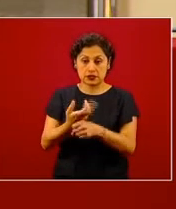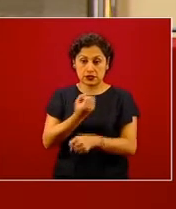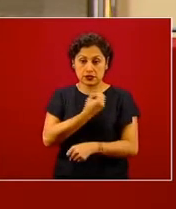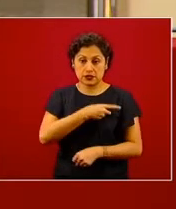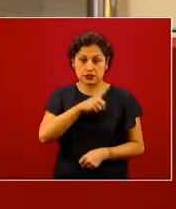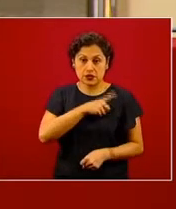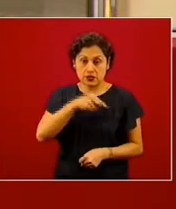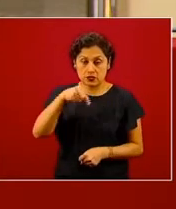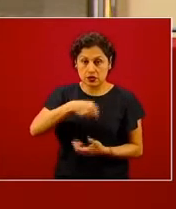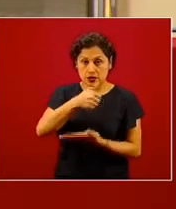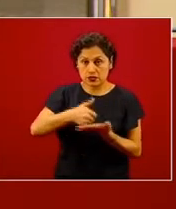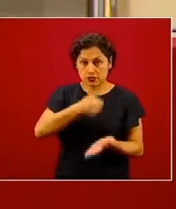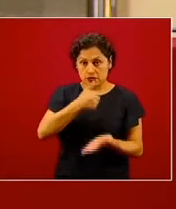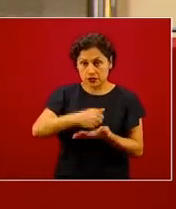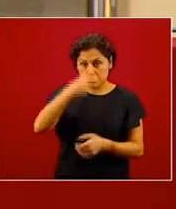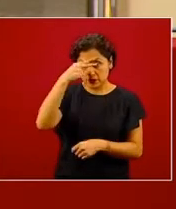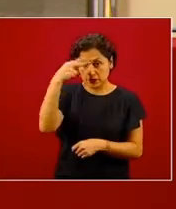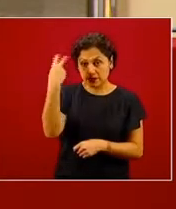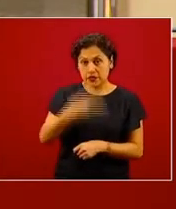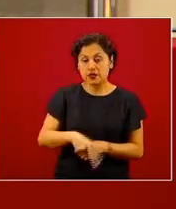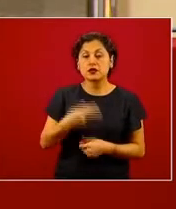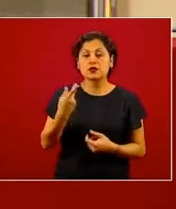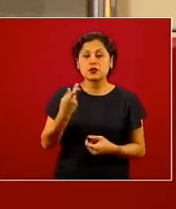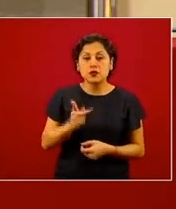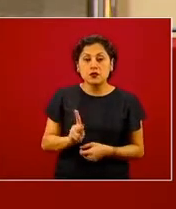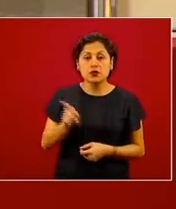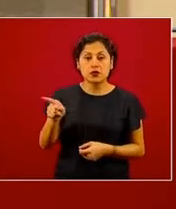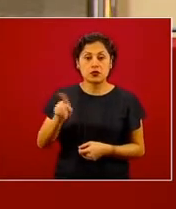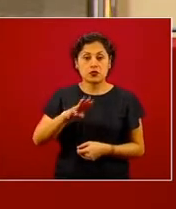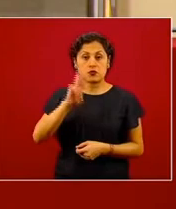However, at the time of his death,